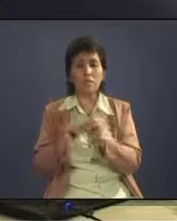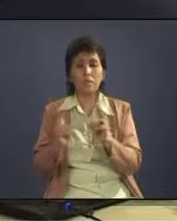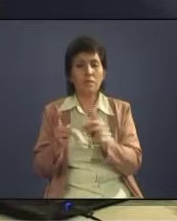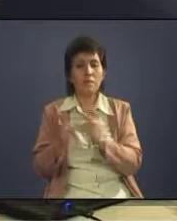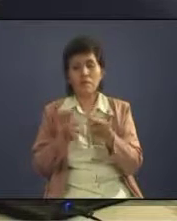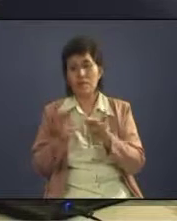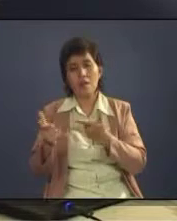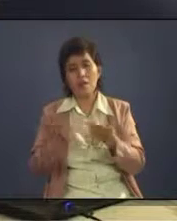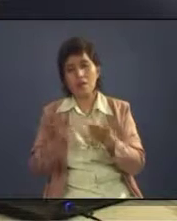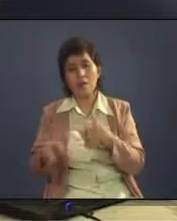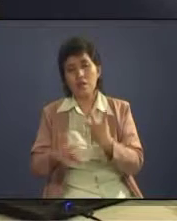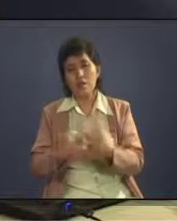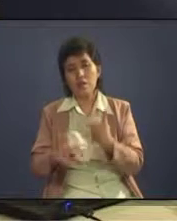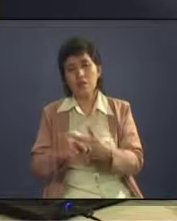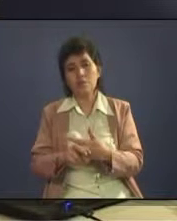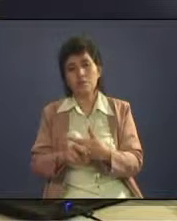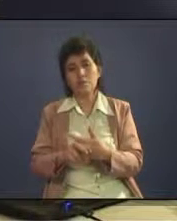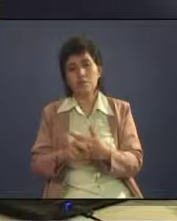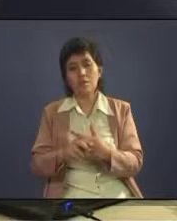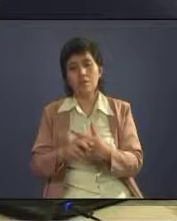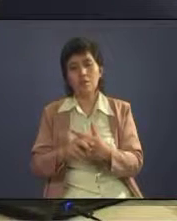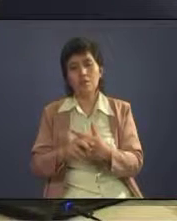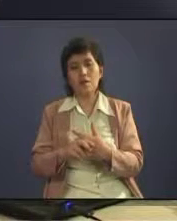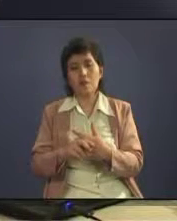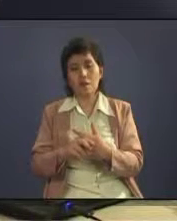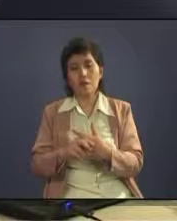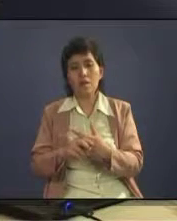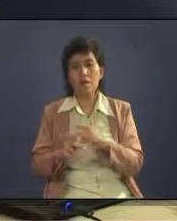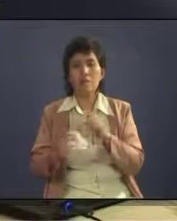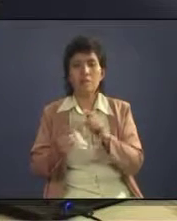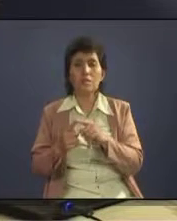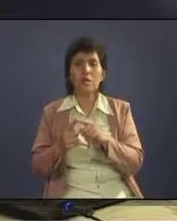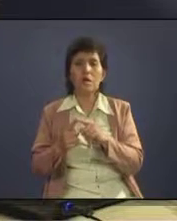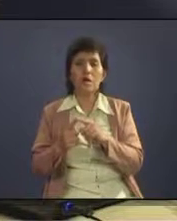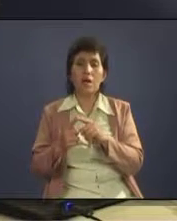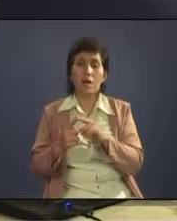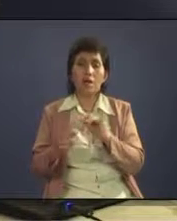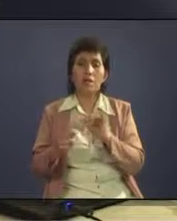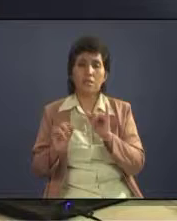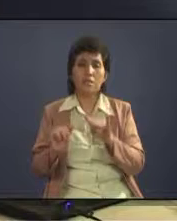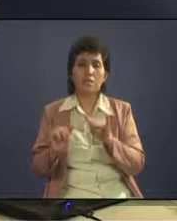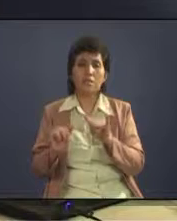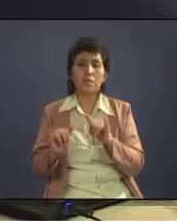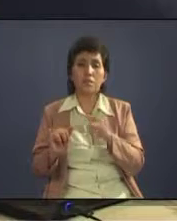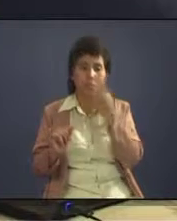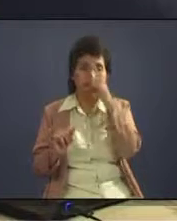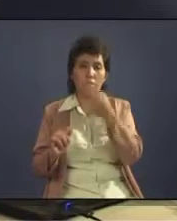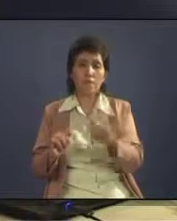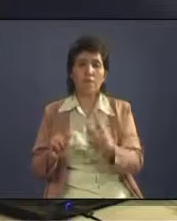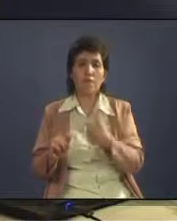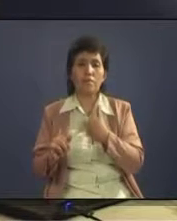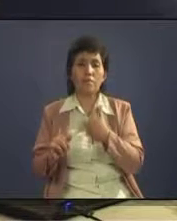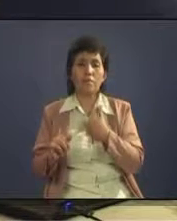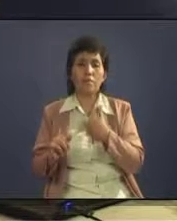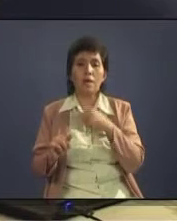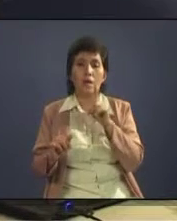to just comprehend that, okay? Yes, okay. For me, I've only